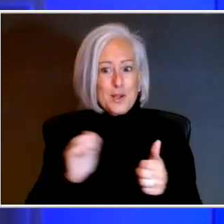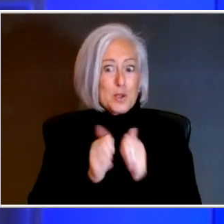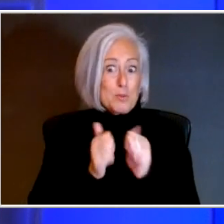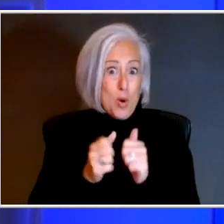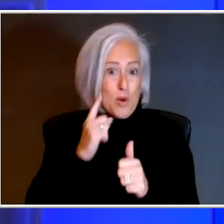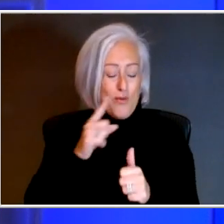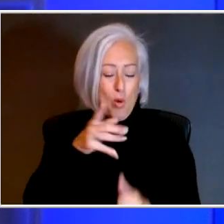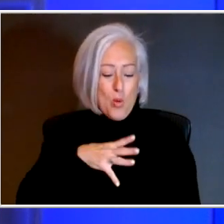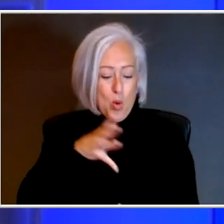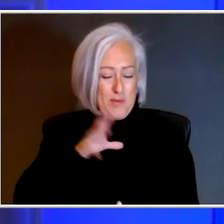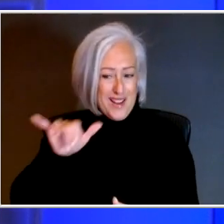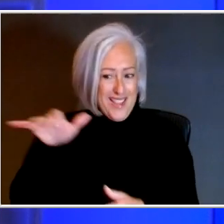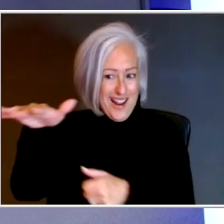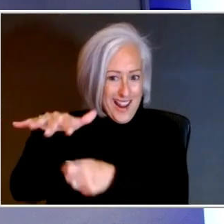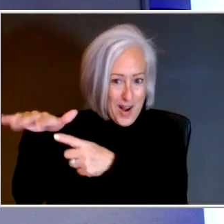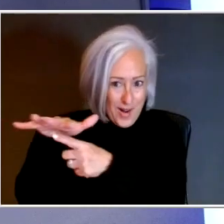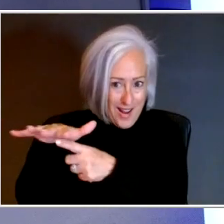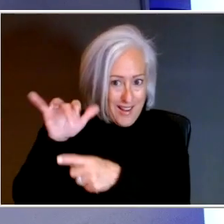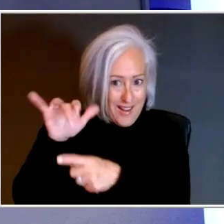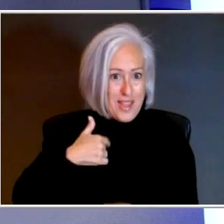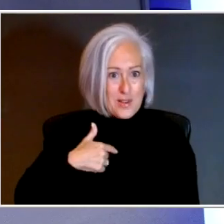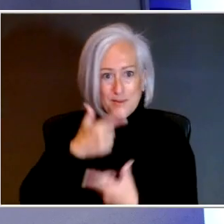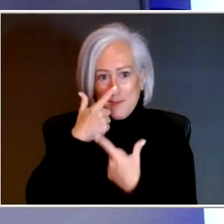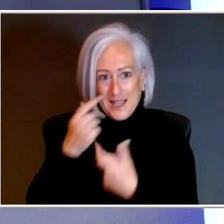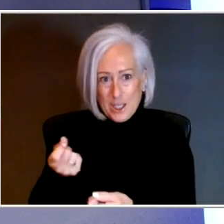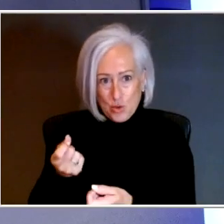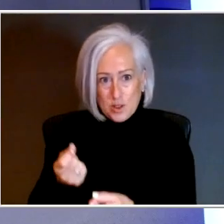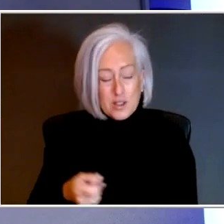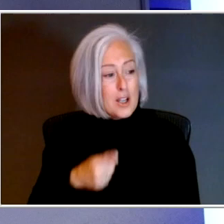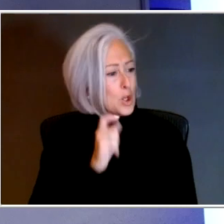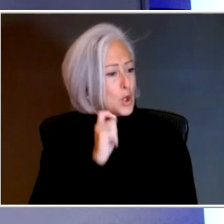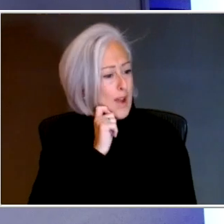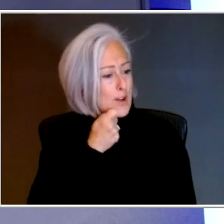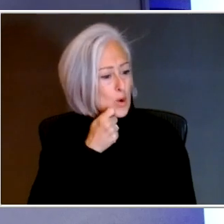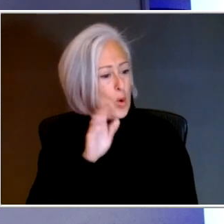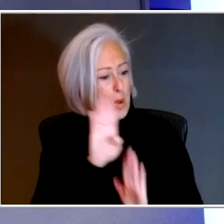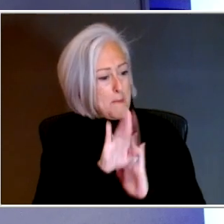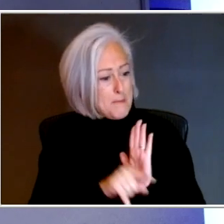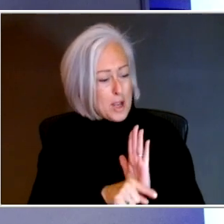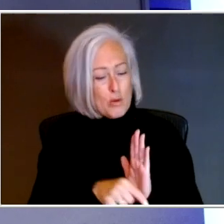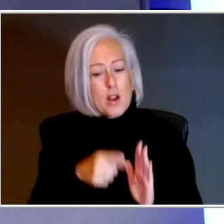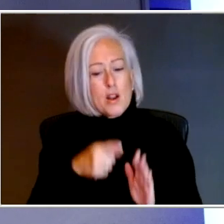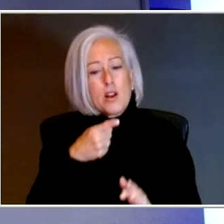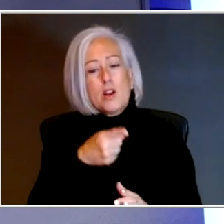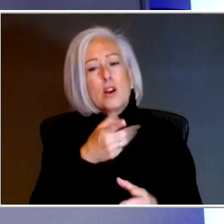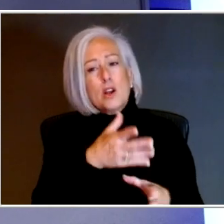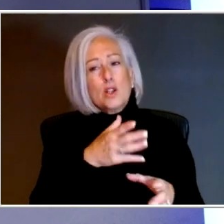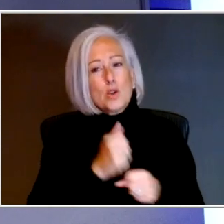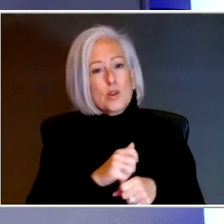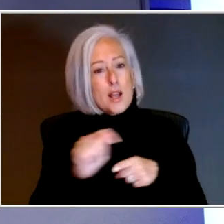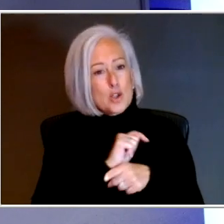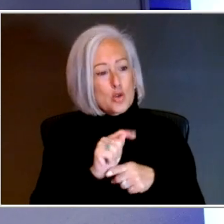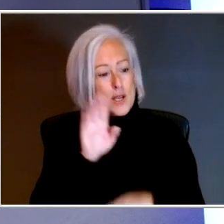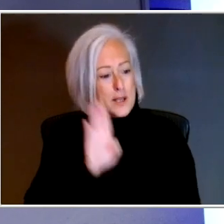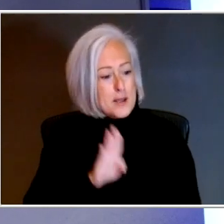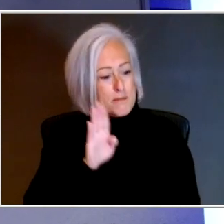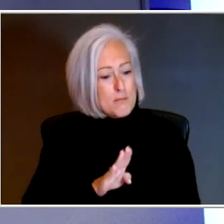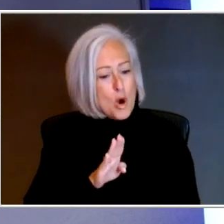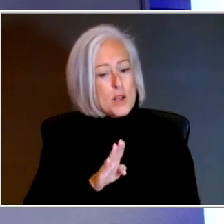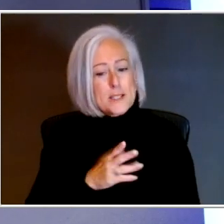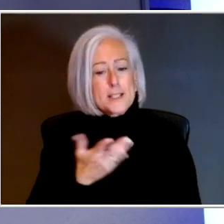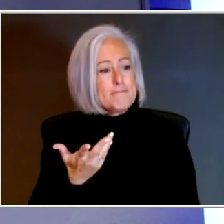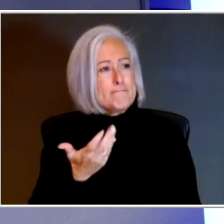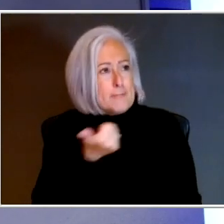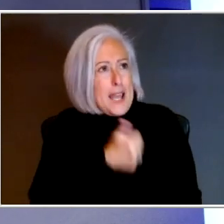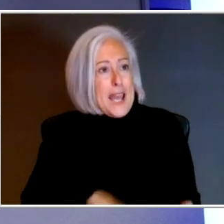was, sort of my interest growing up. And you have a really cool background because you said you got your training in Boston, and I was asking you if there was any place like this